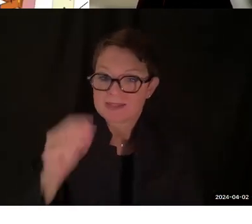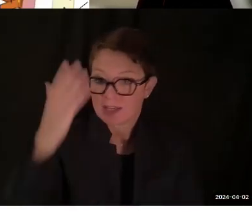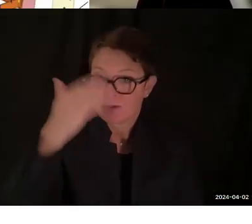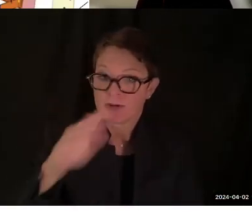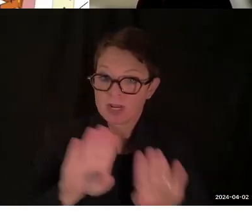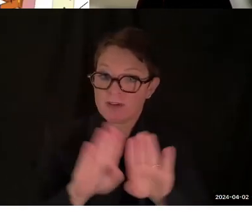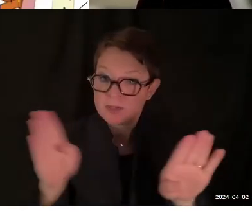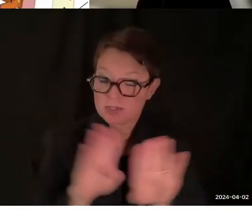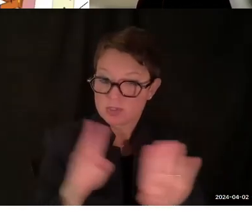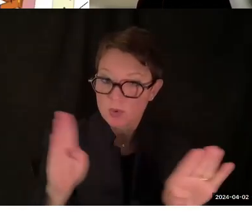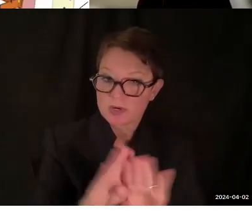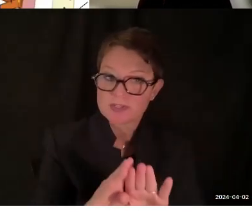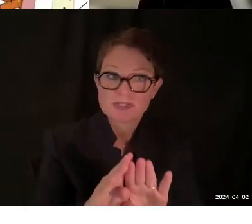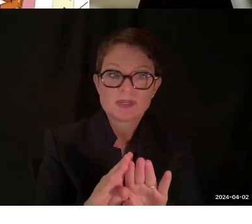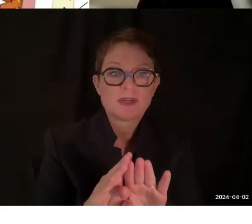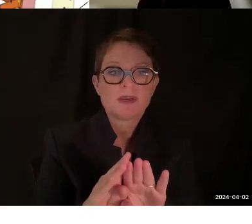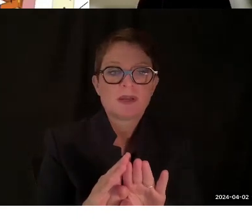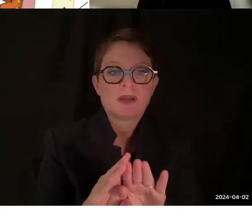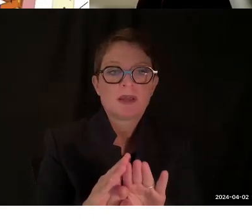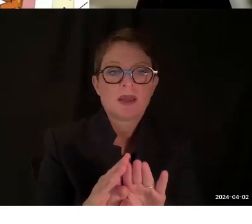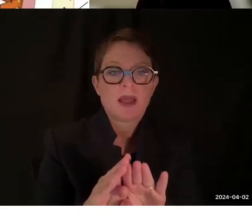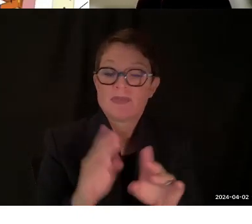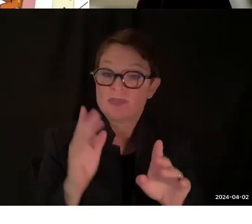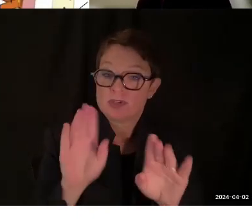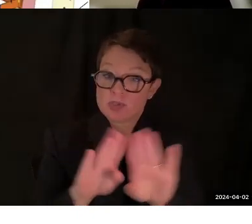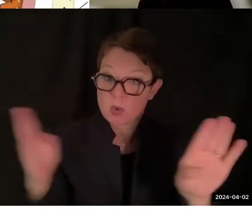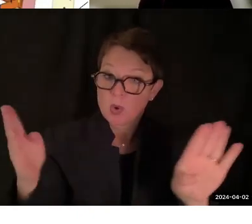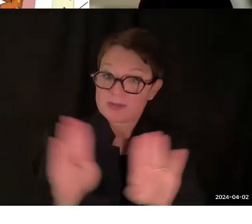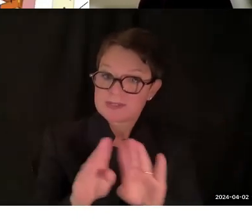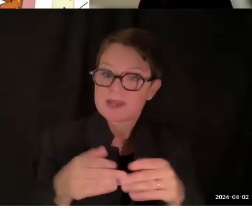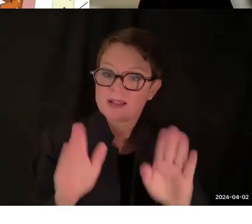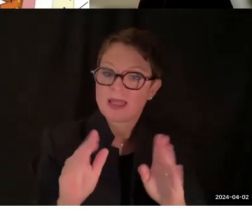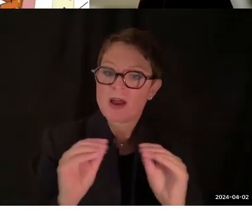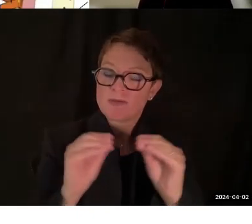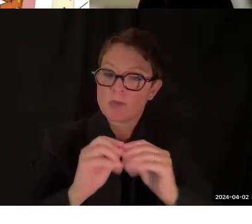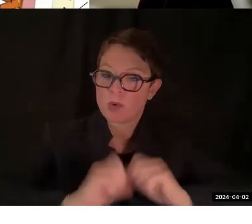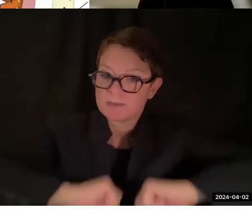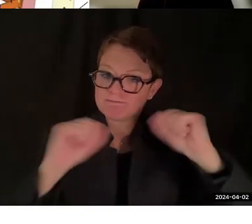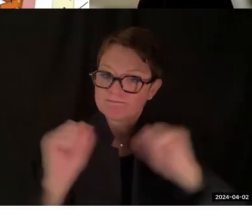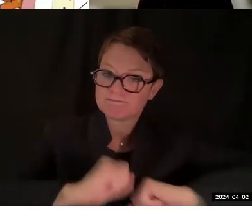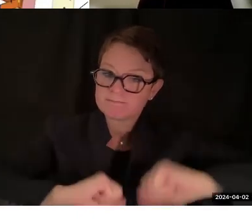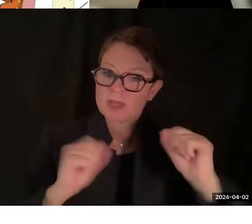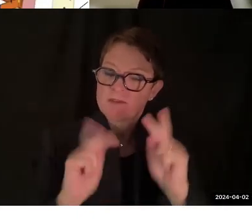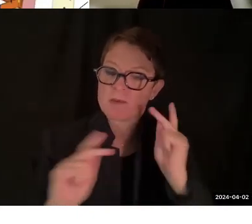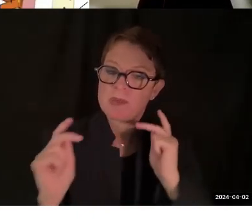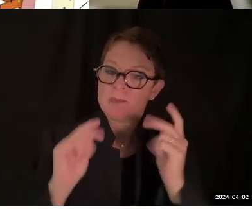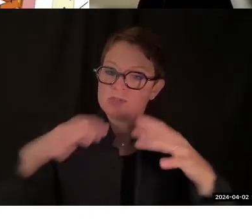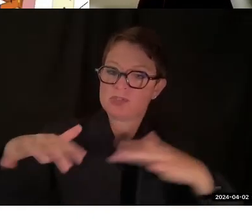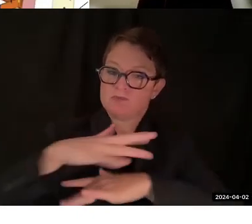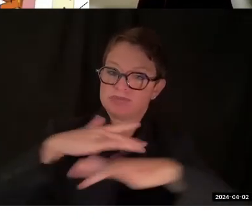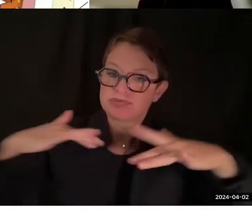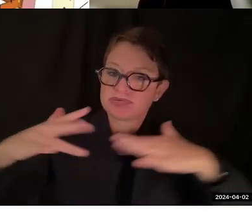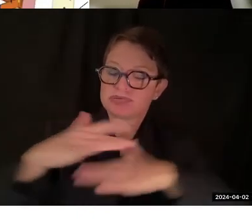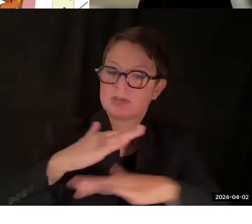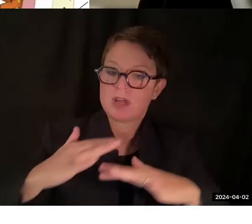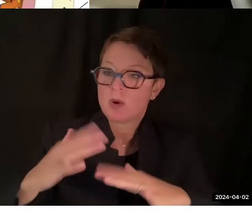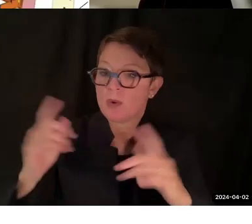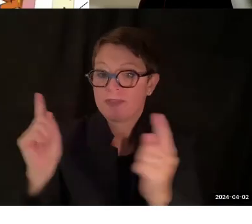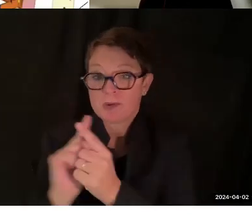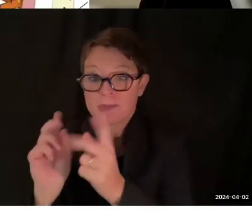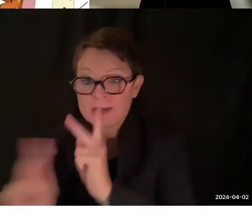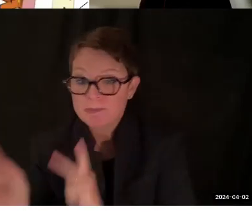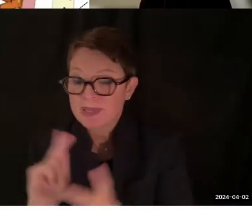doors and the recession of the doors allows for there to be more room to hold people for doing what you need to do. When